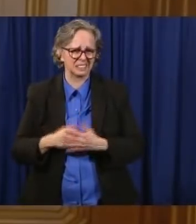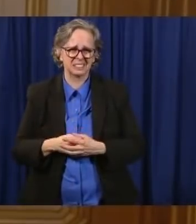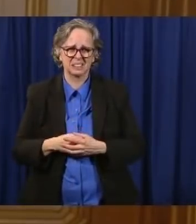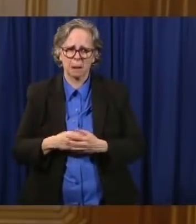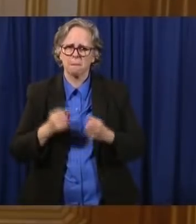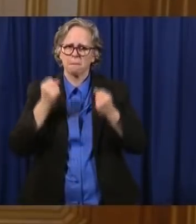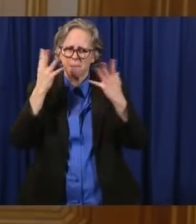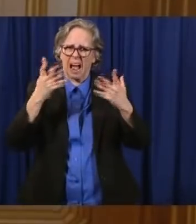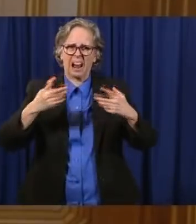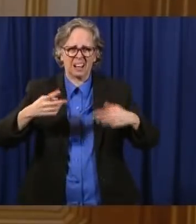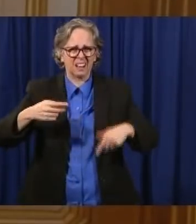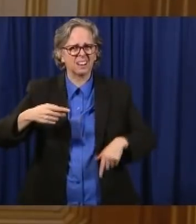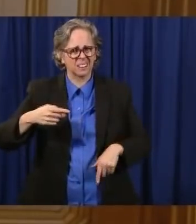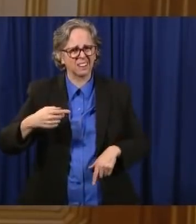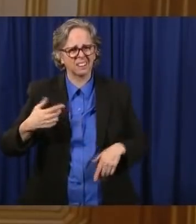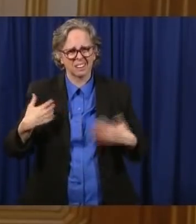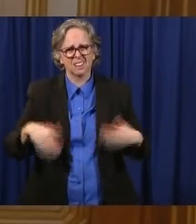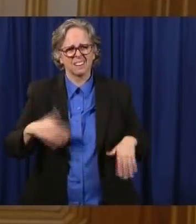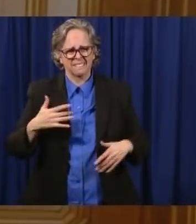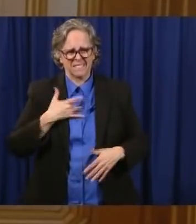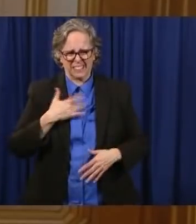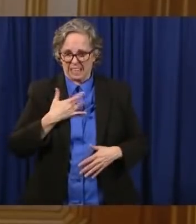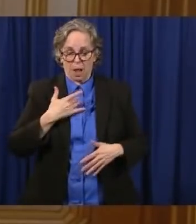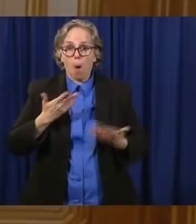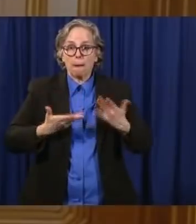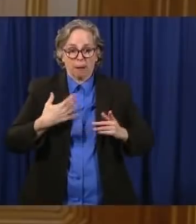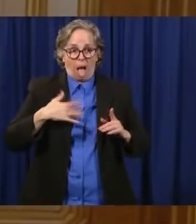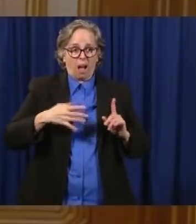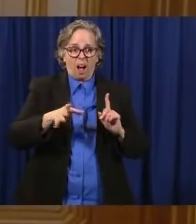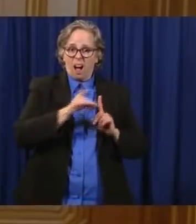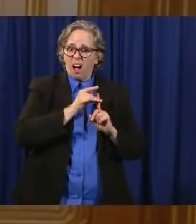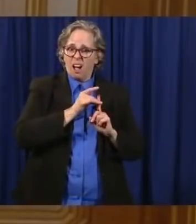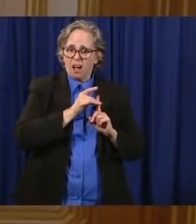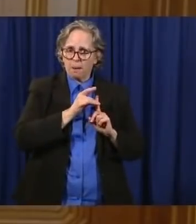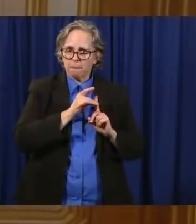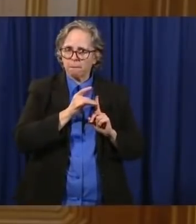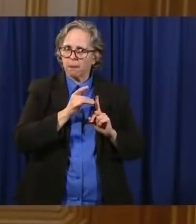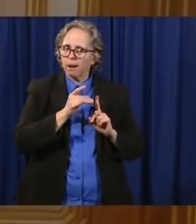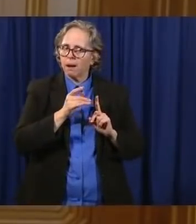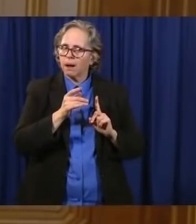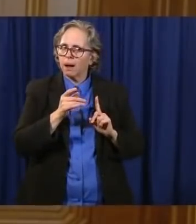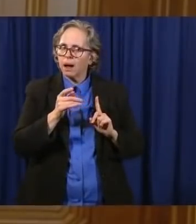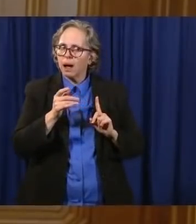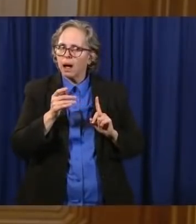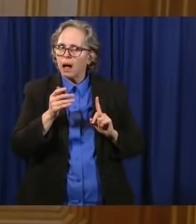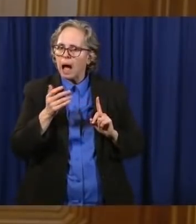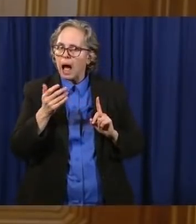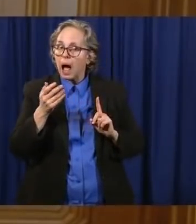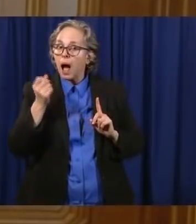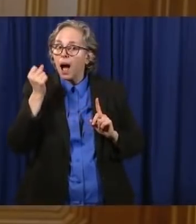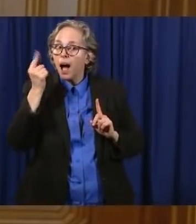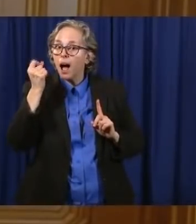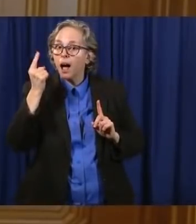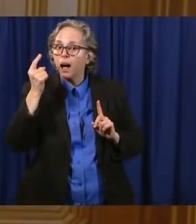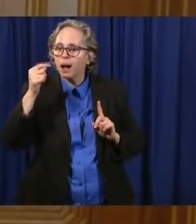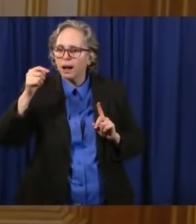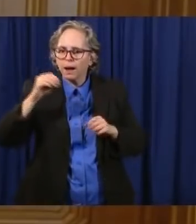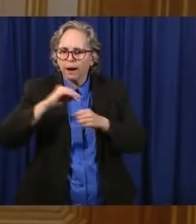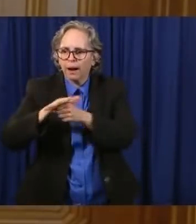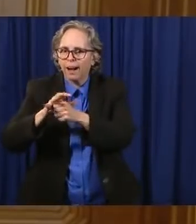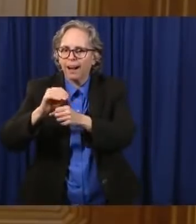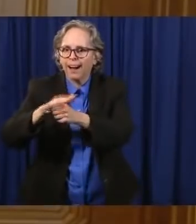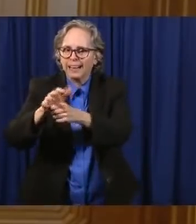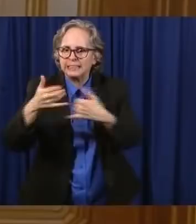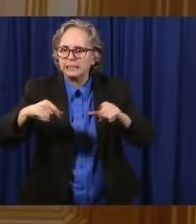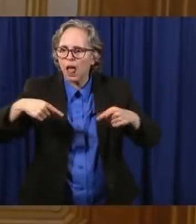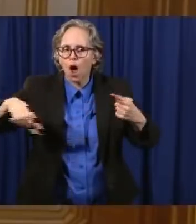not contracted this virus. And the virus is still here. And so what that means is those of us